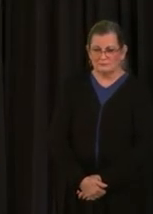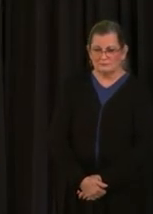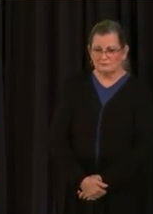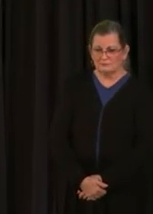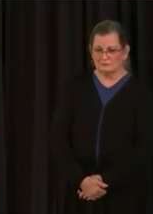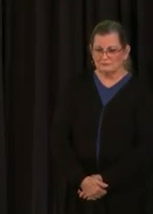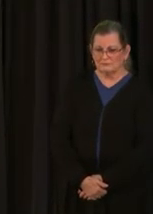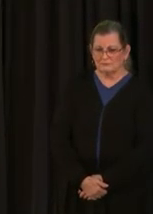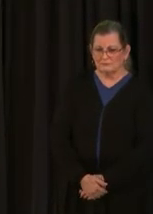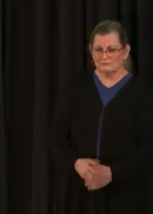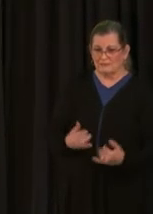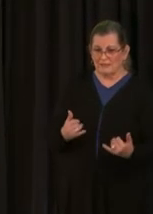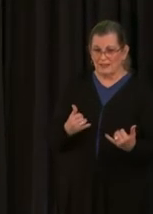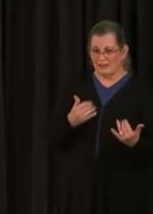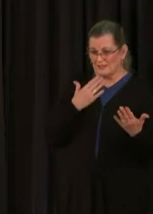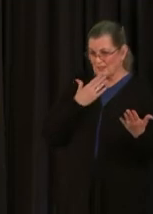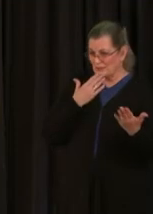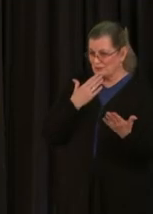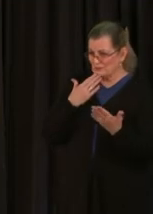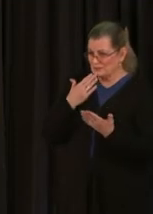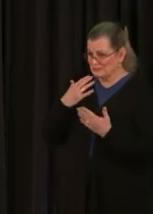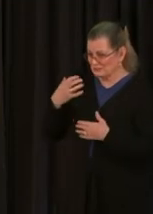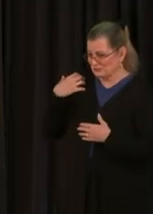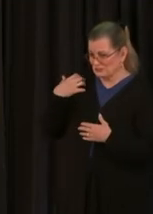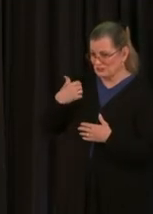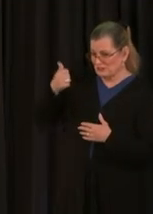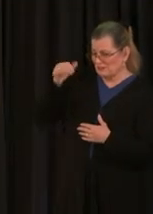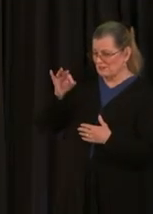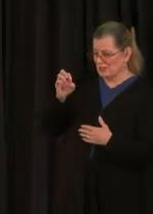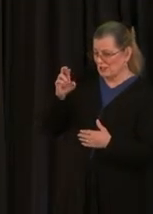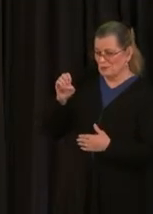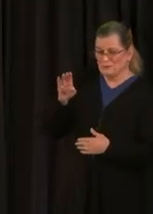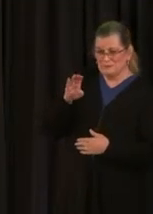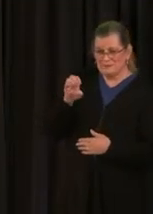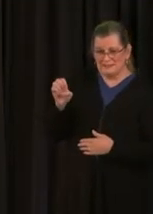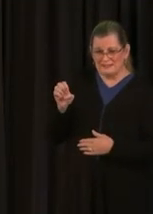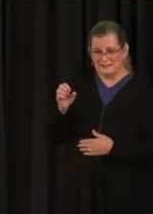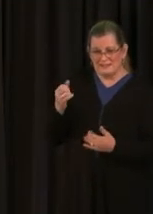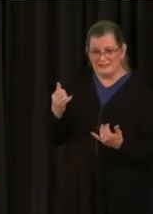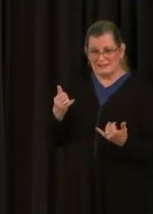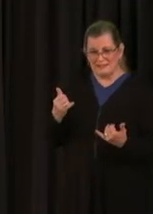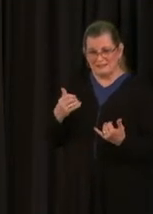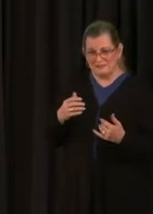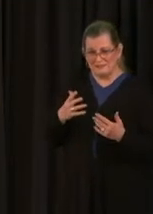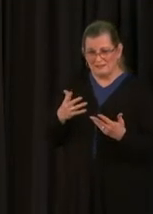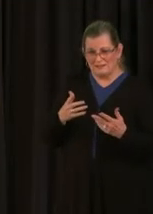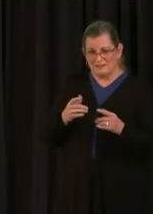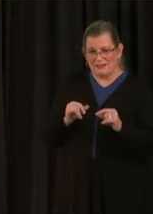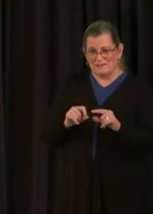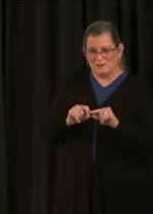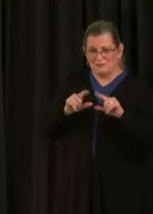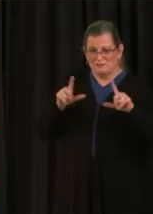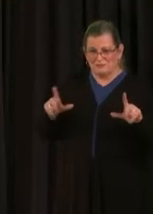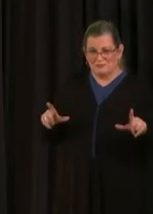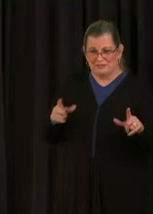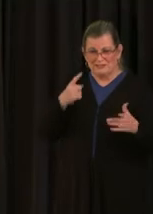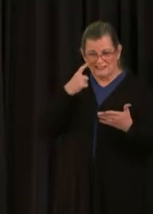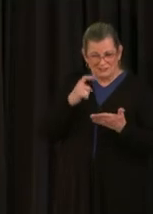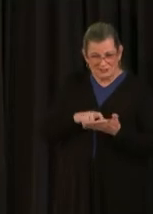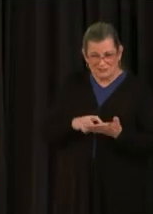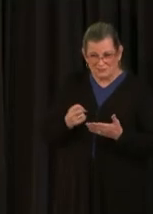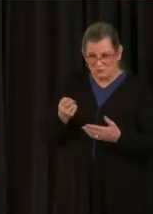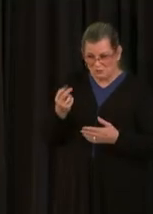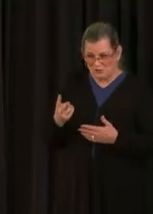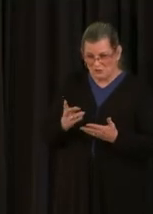program of community watchers in the Minnesota Avenue area. We have convened citywide